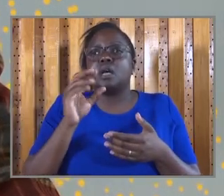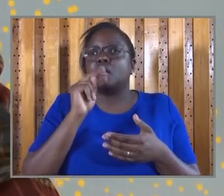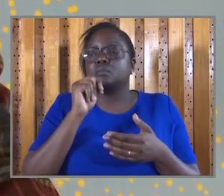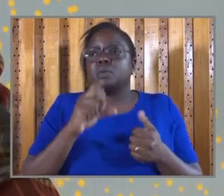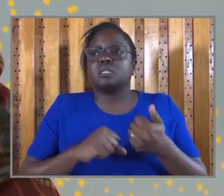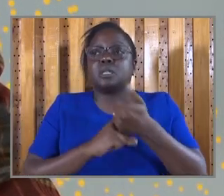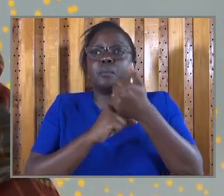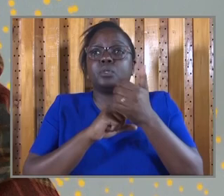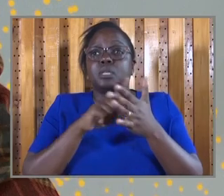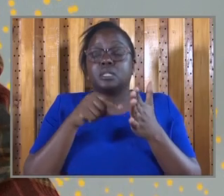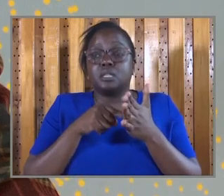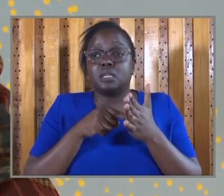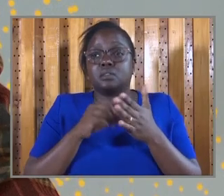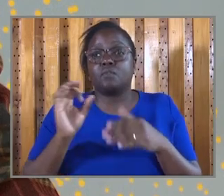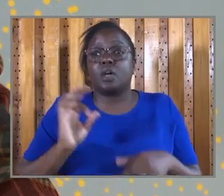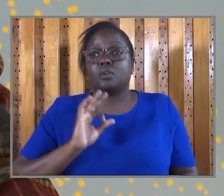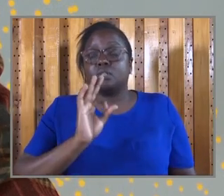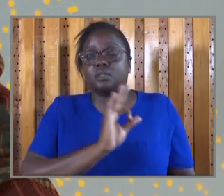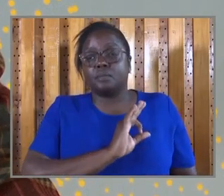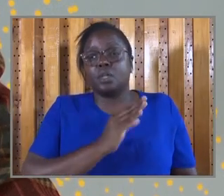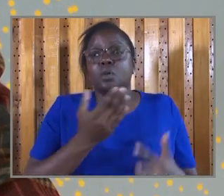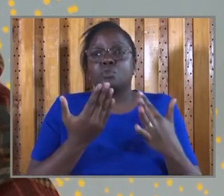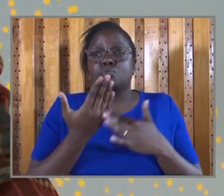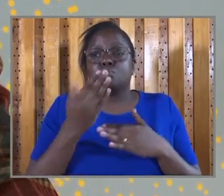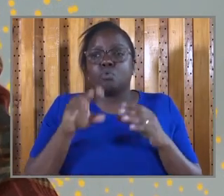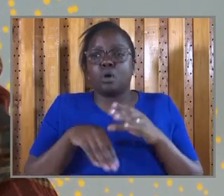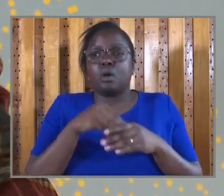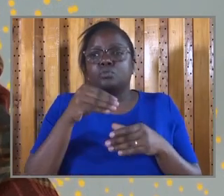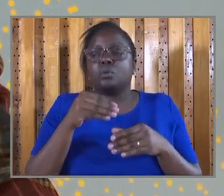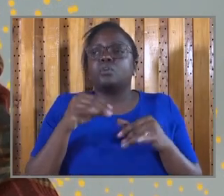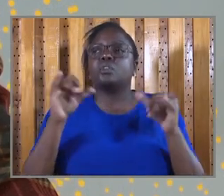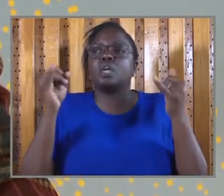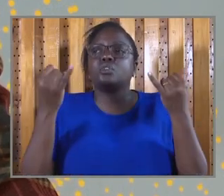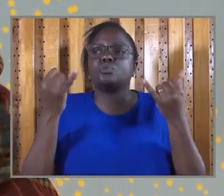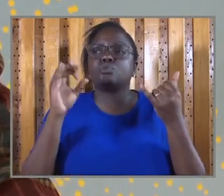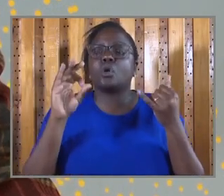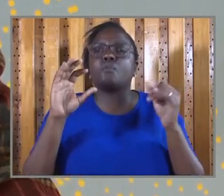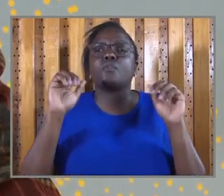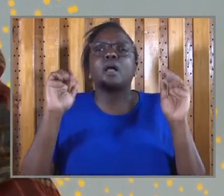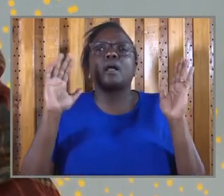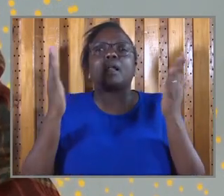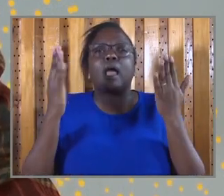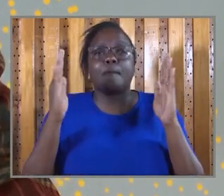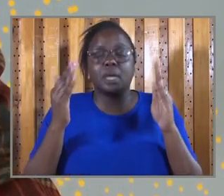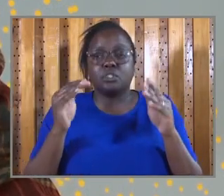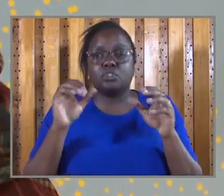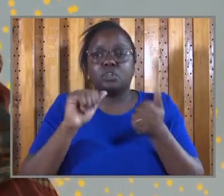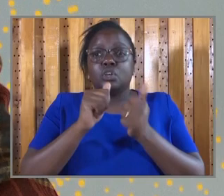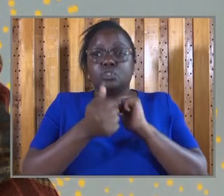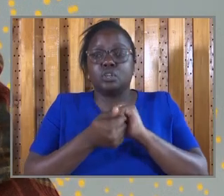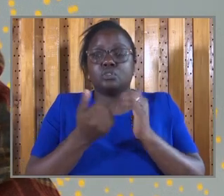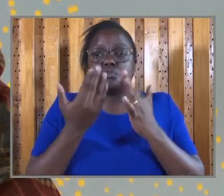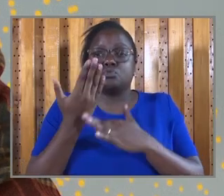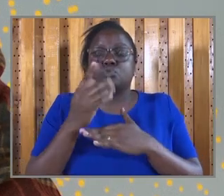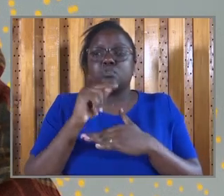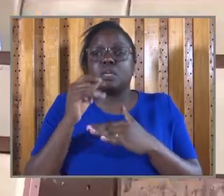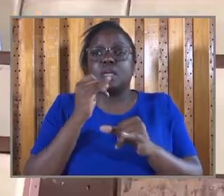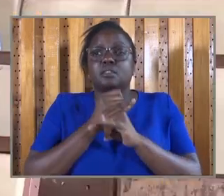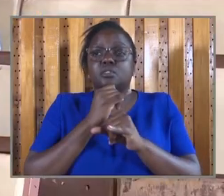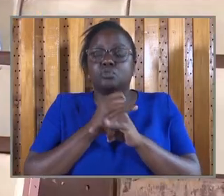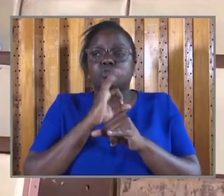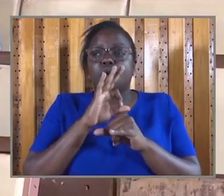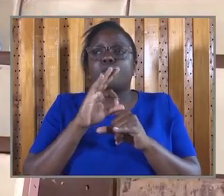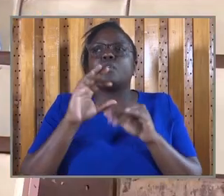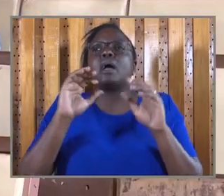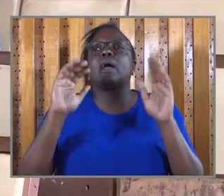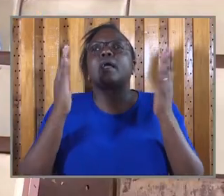supporting this faculty throughout in issues of climate change, through the Institute of Climate Change and Adaptation,